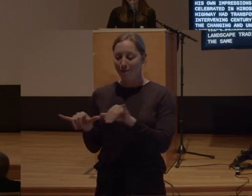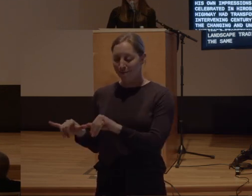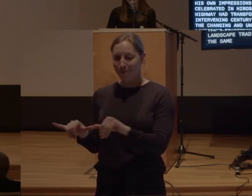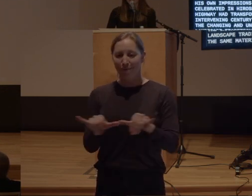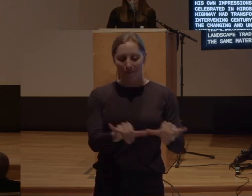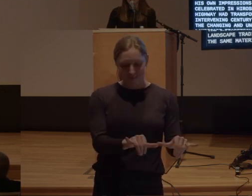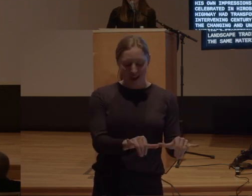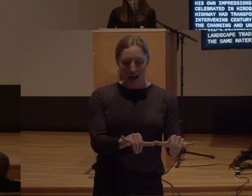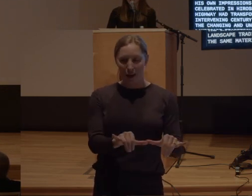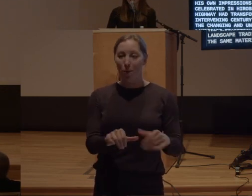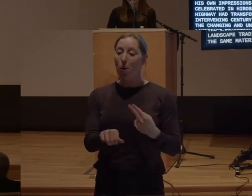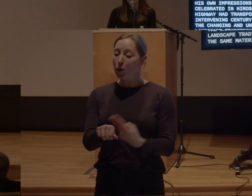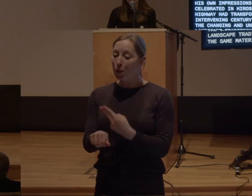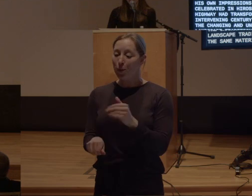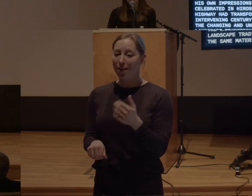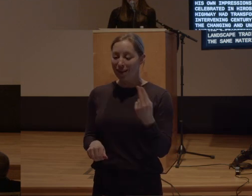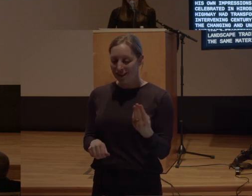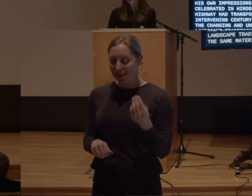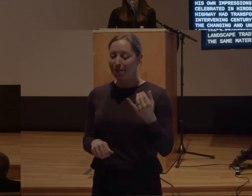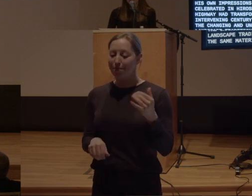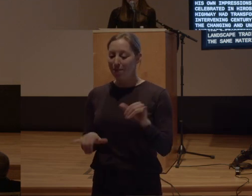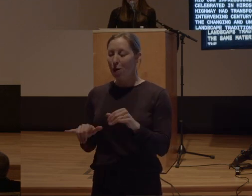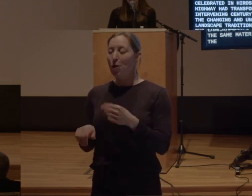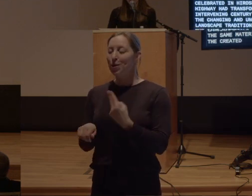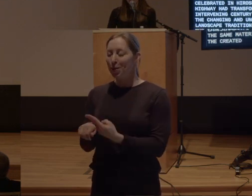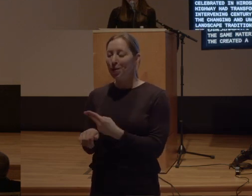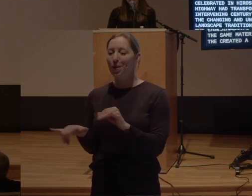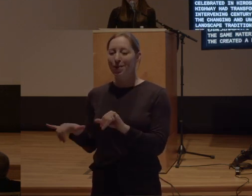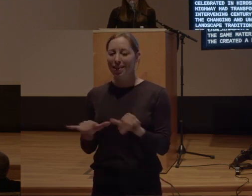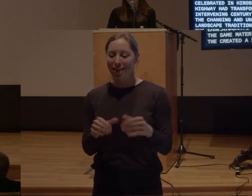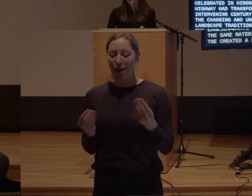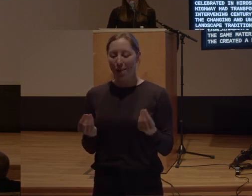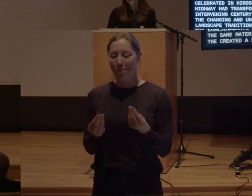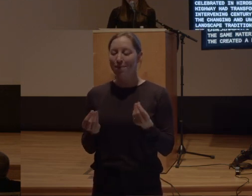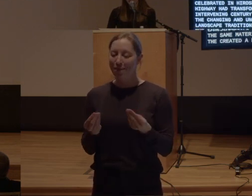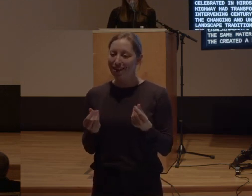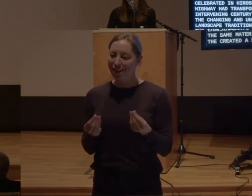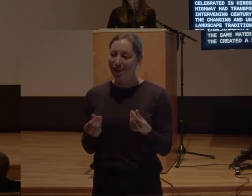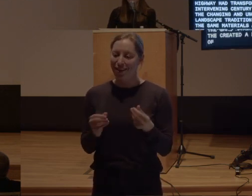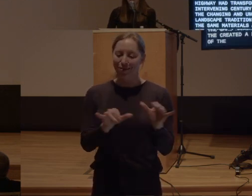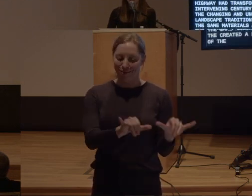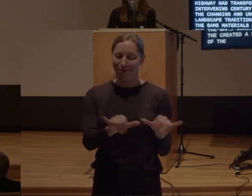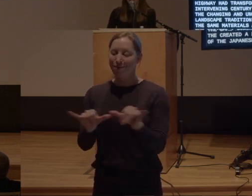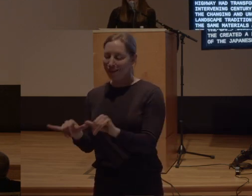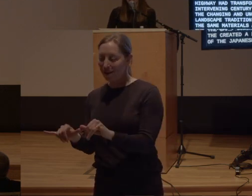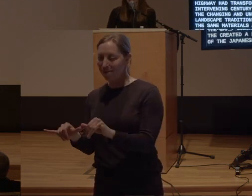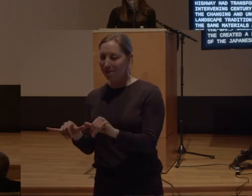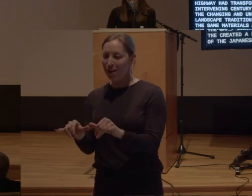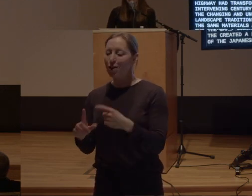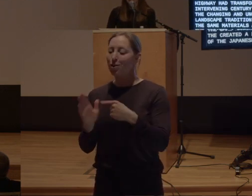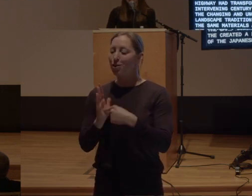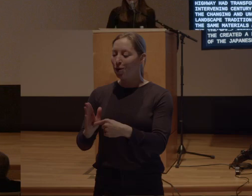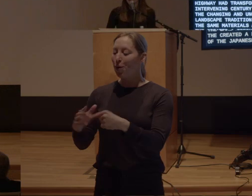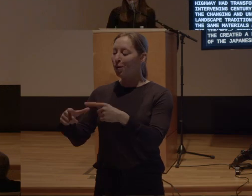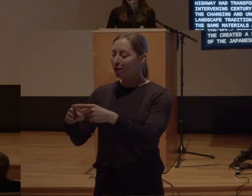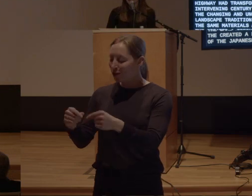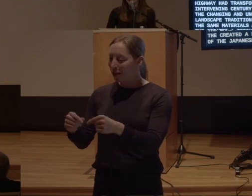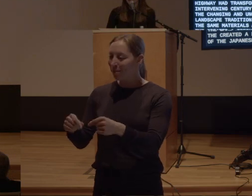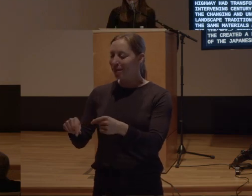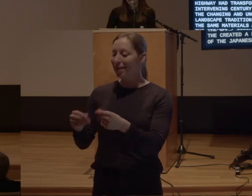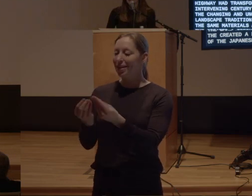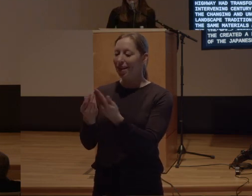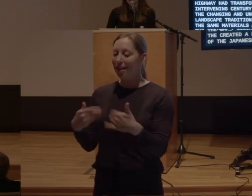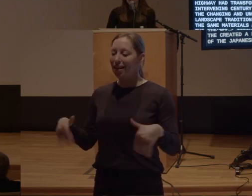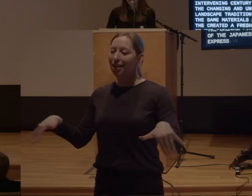materials as the Edo period masters, but created a fresh and highly subjective vision of the Japanese landscape with his bold forms